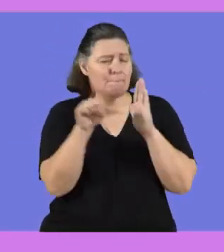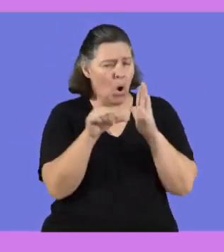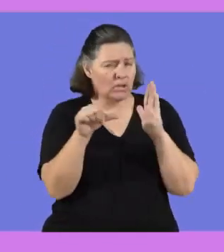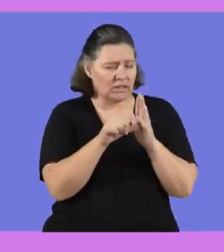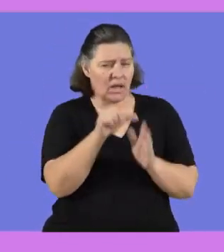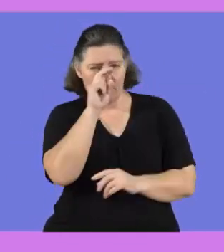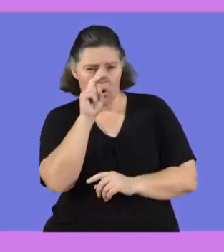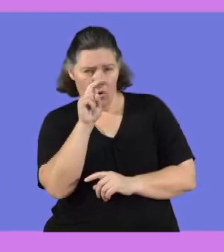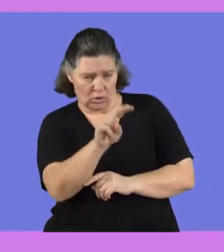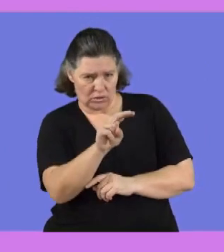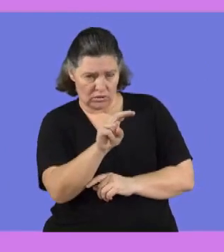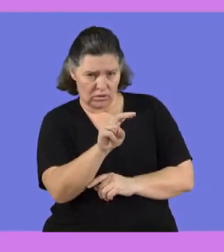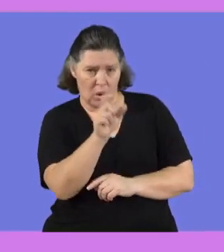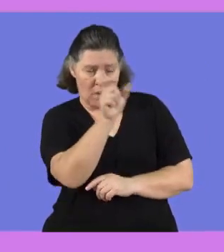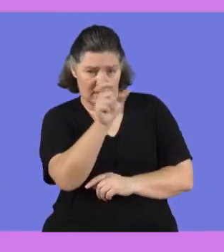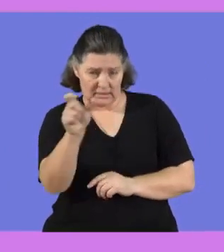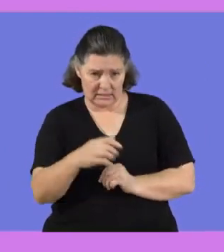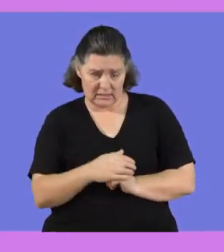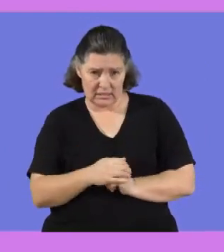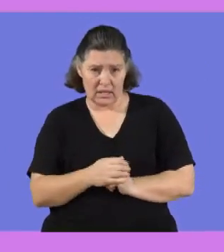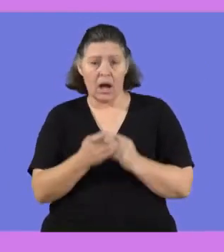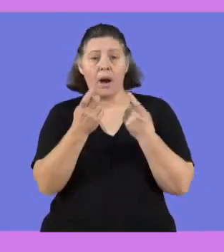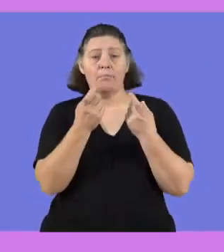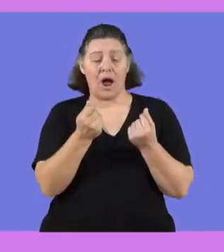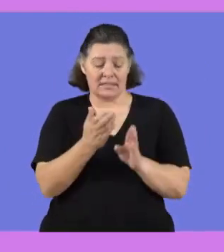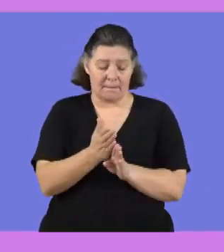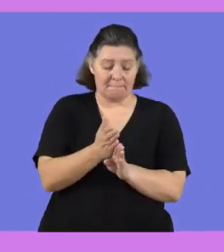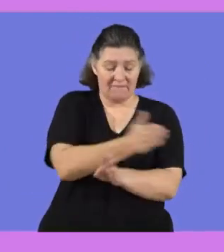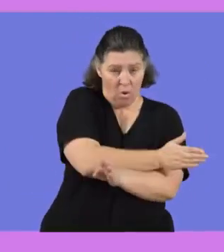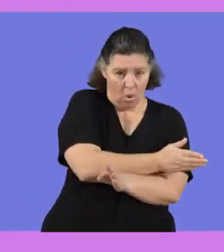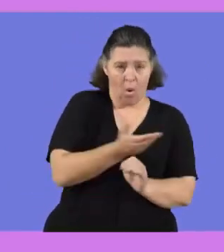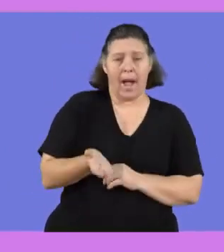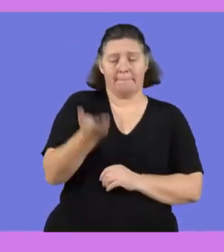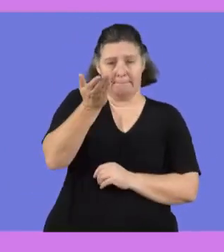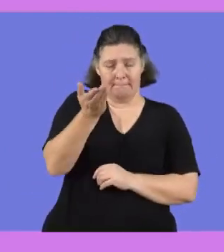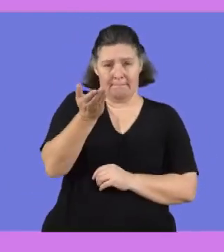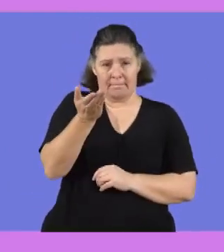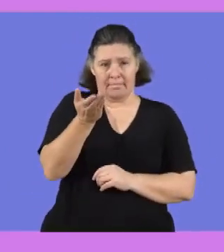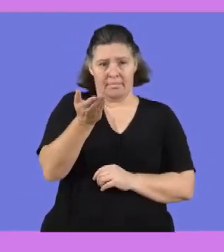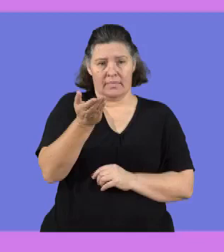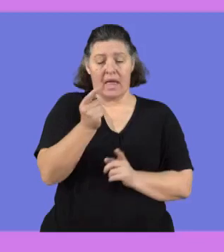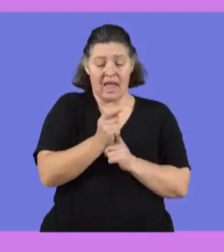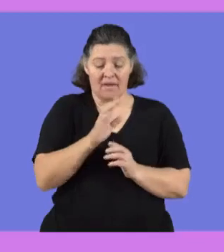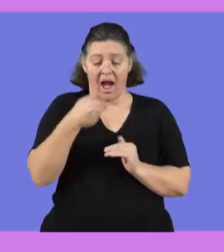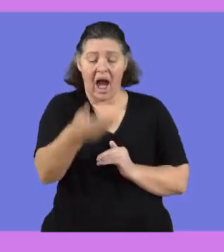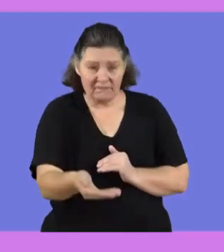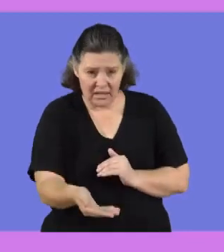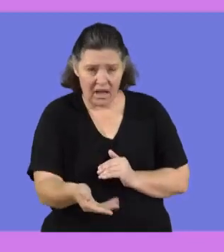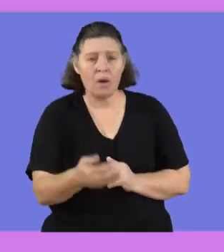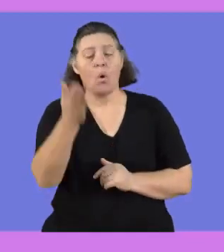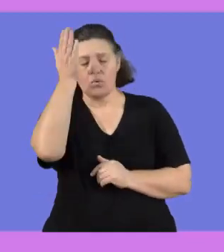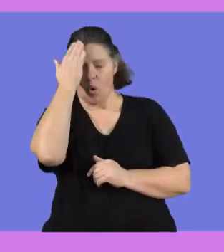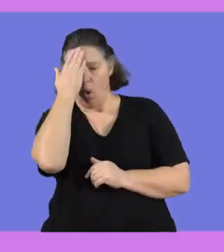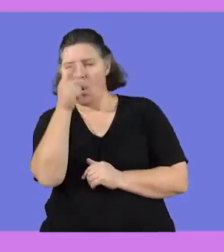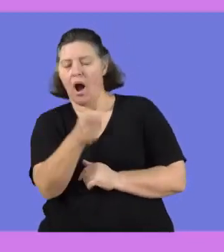is important to read these words. The price is before the increase. If the price is after the increase,